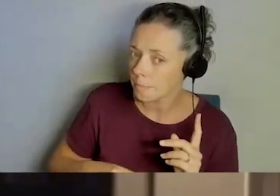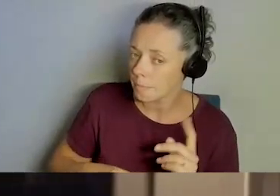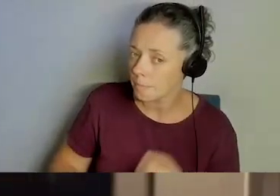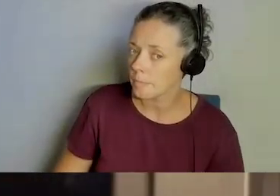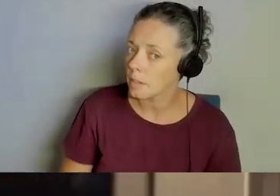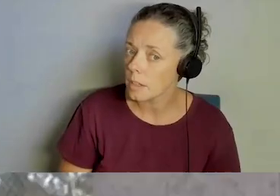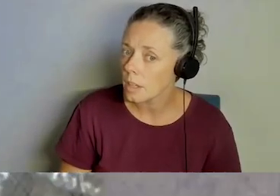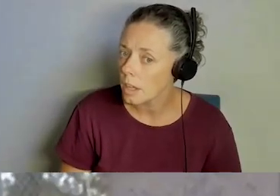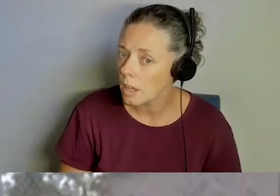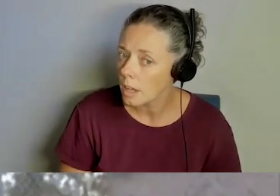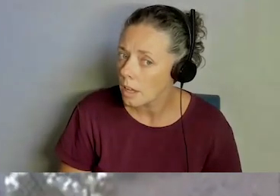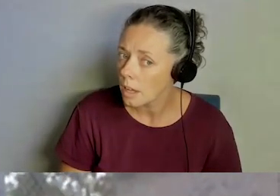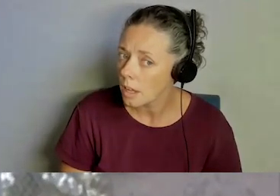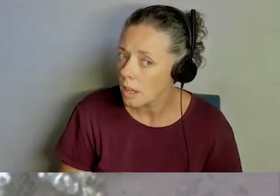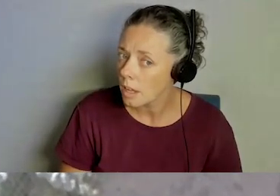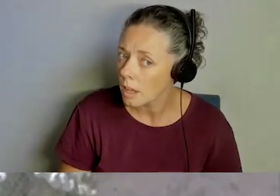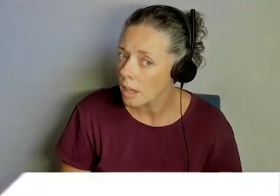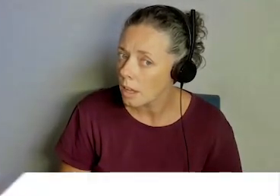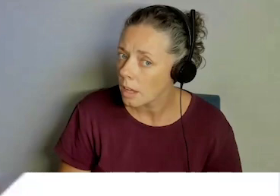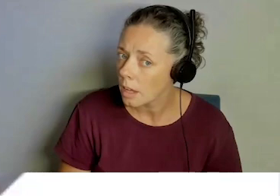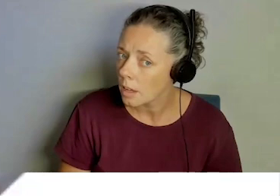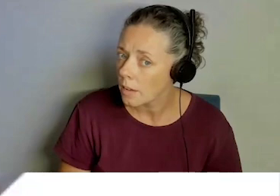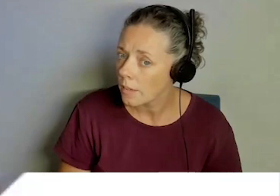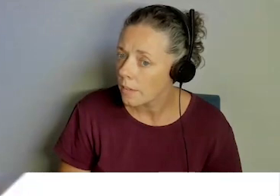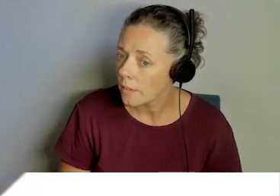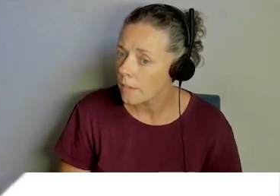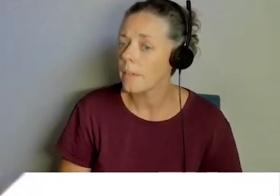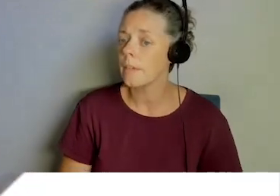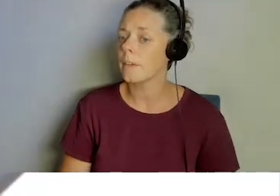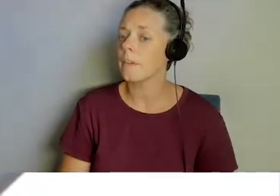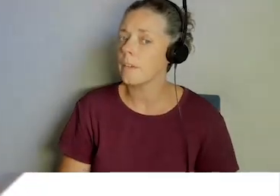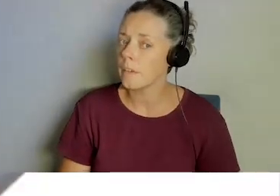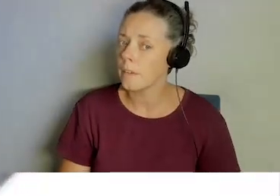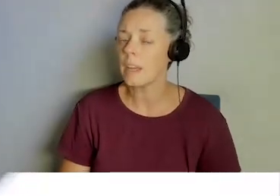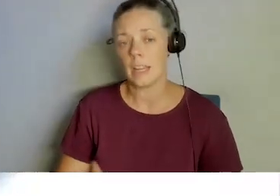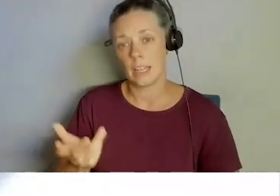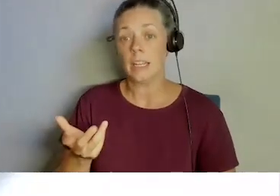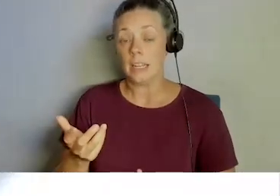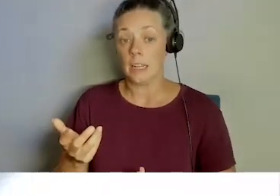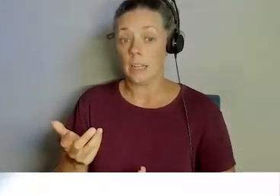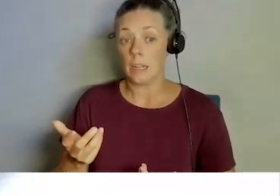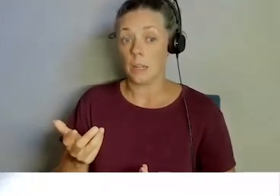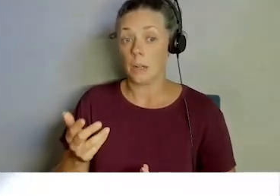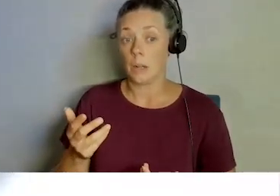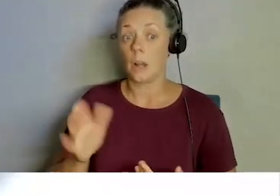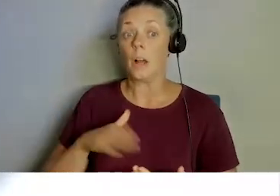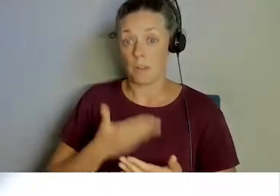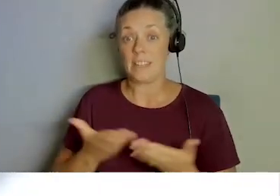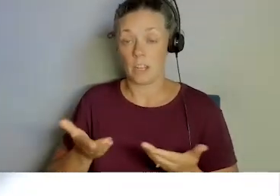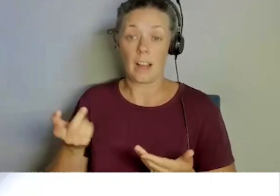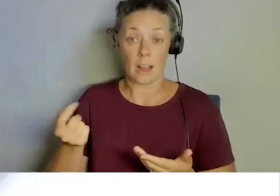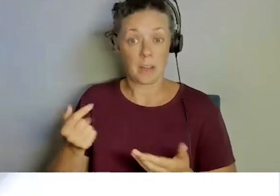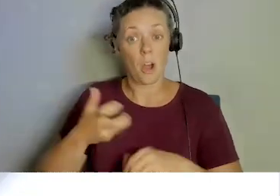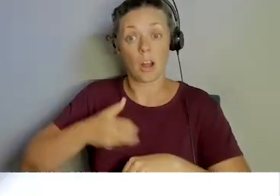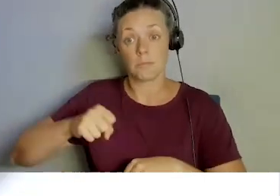my class. Getting DACA was a little bit hard. It definitely has helped me throughout life.